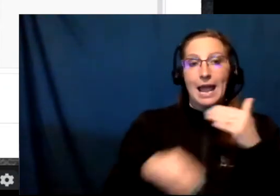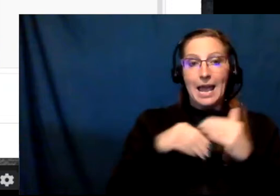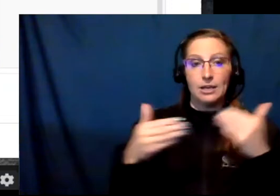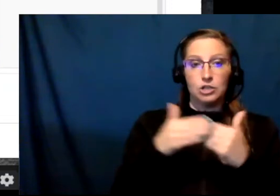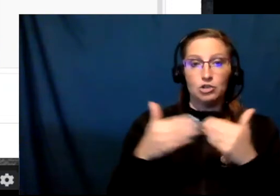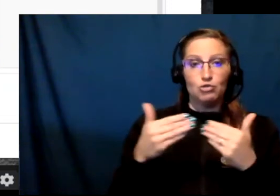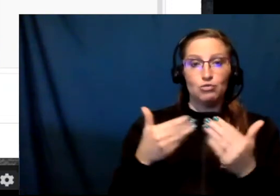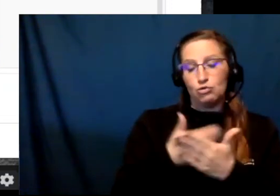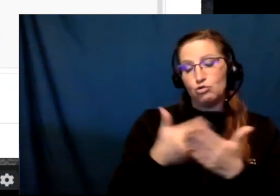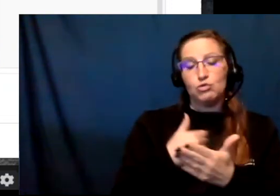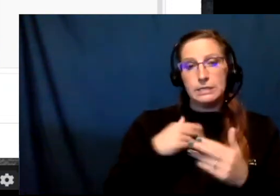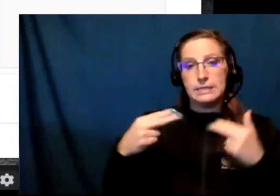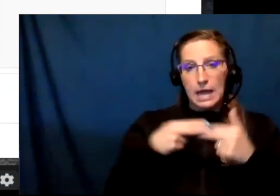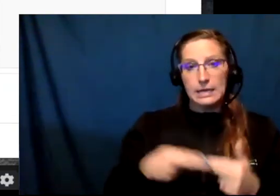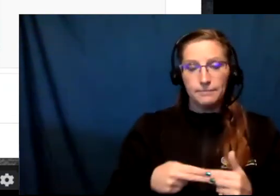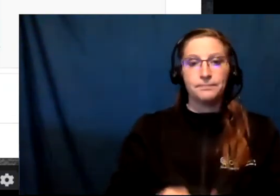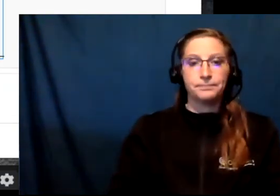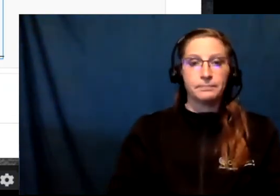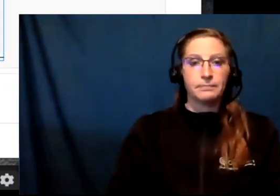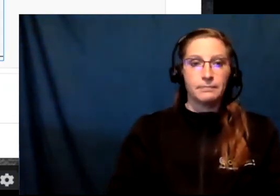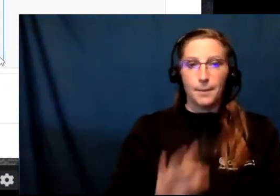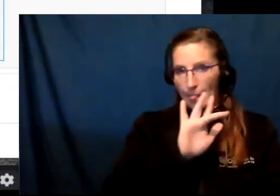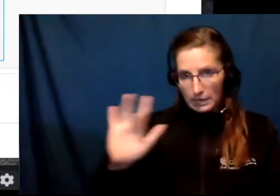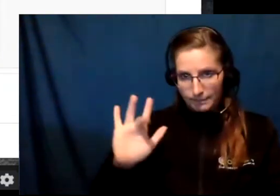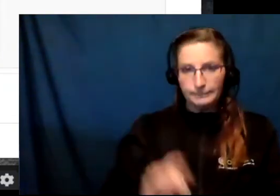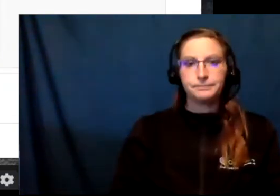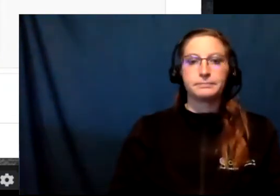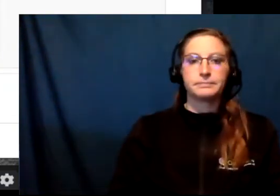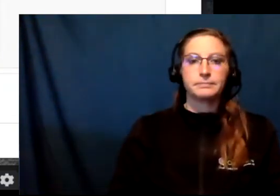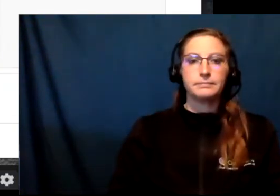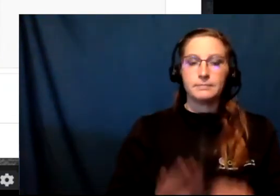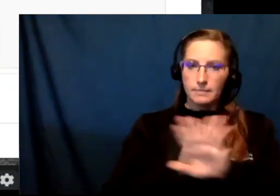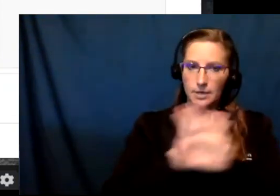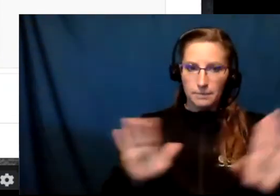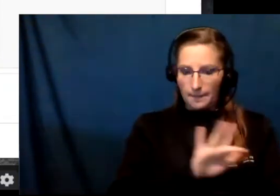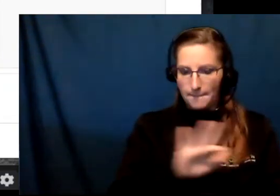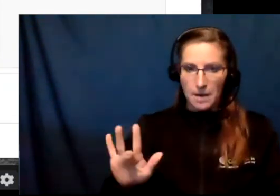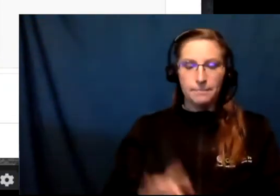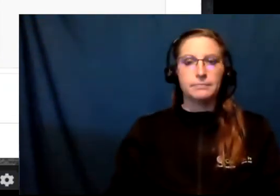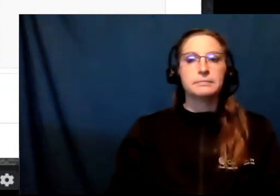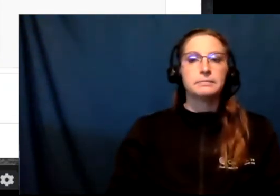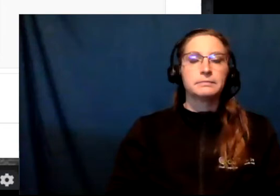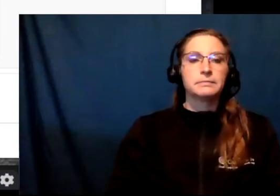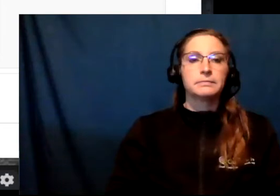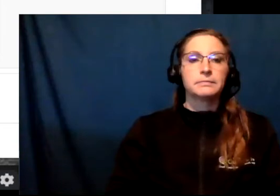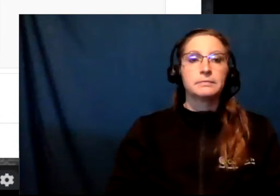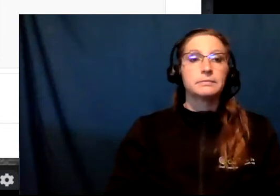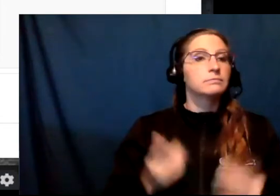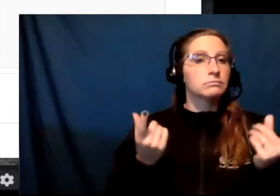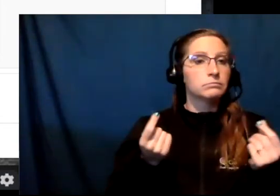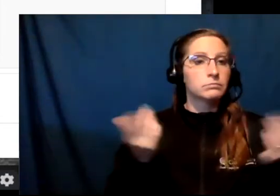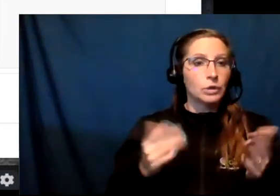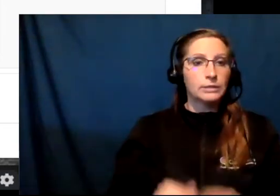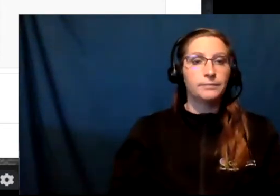blank one. And then we want it blank like this. And then what I would want to do is we